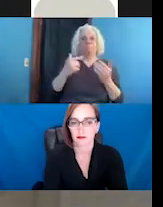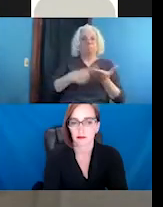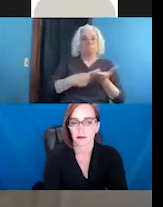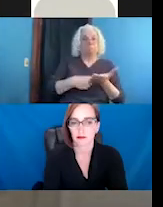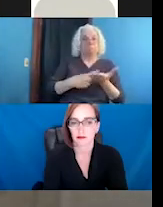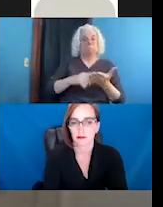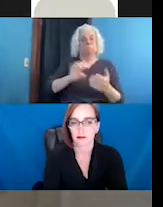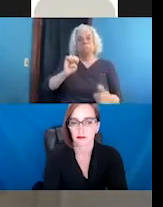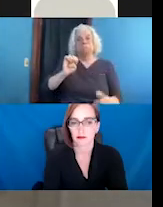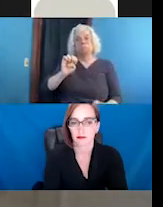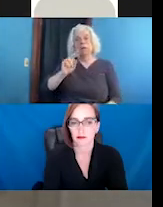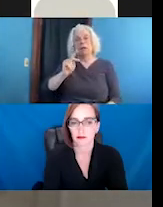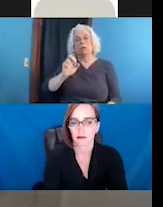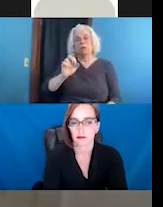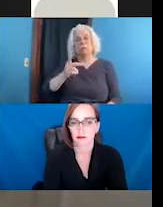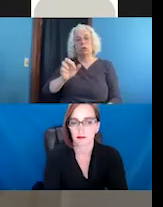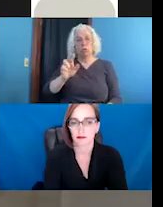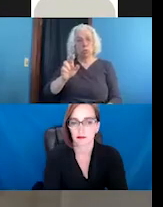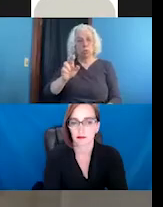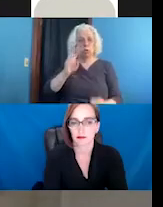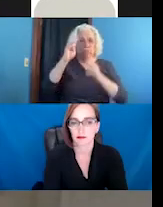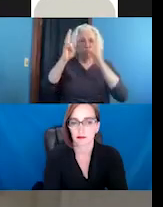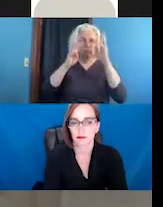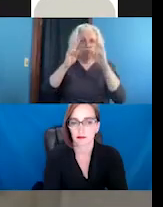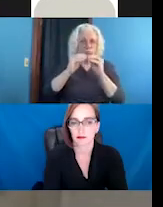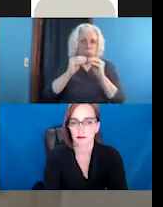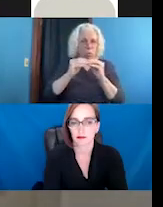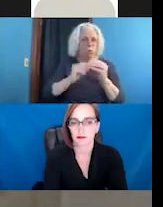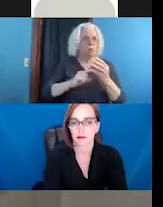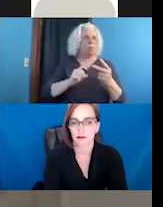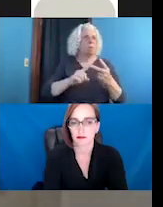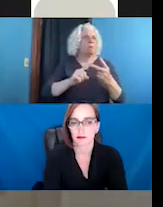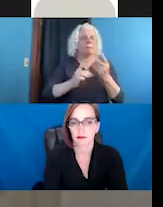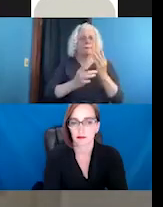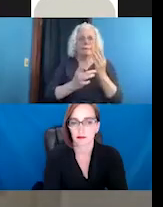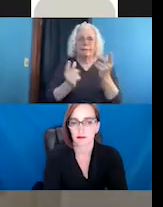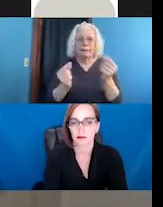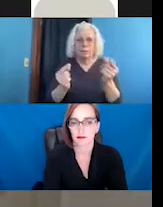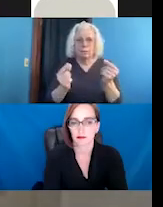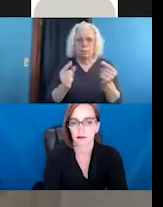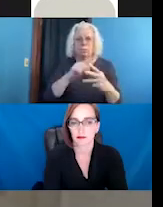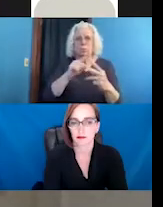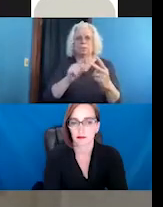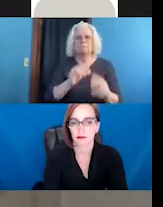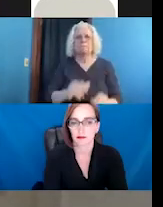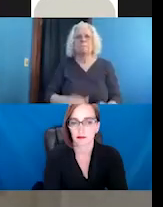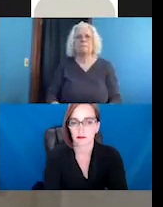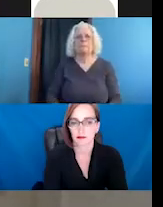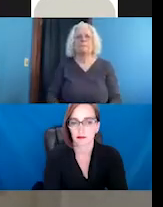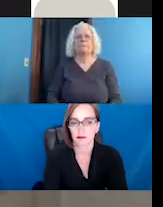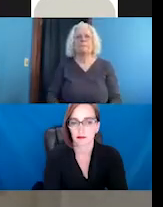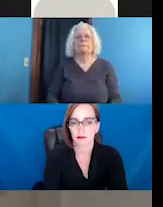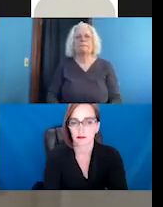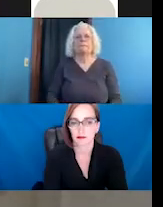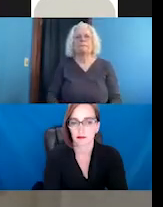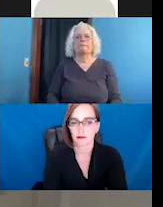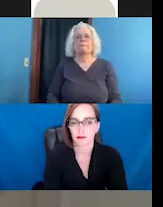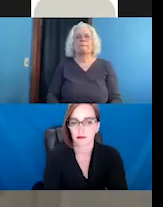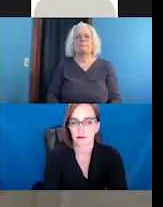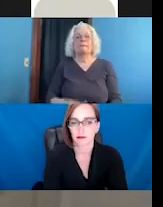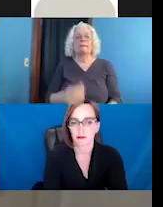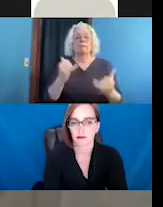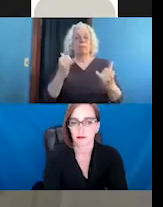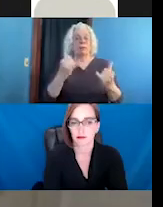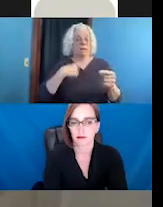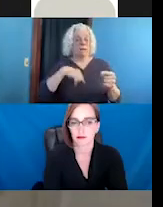entrepreneurship and technology. And then we talked about kind of what our theory of the case is right now. Like, is our theory